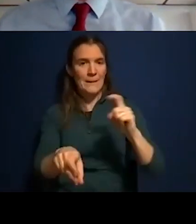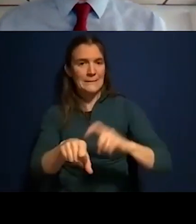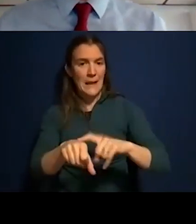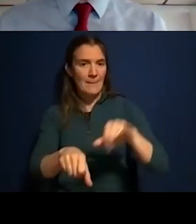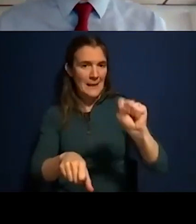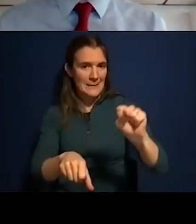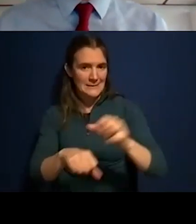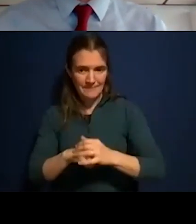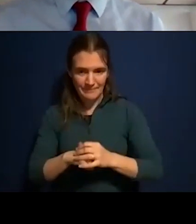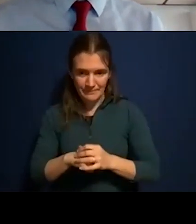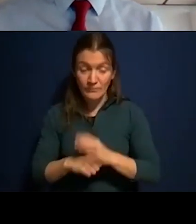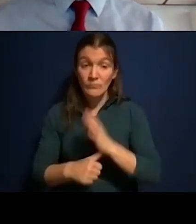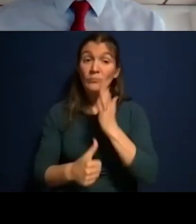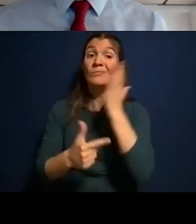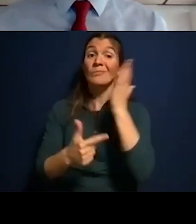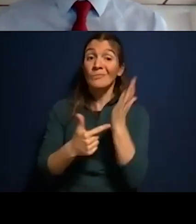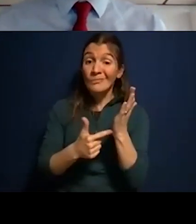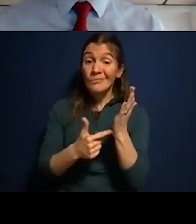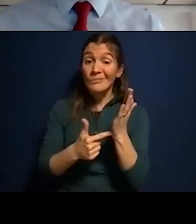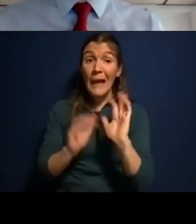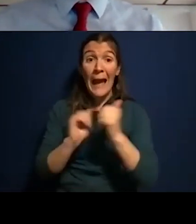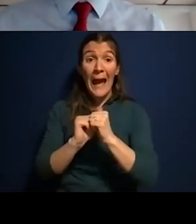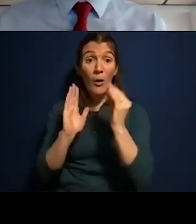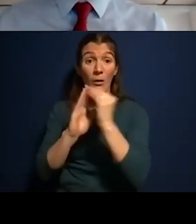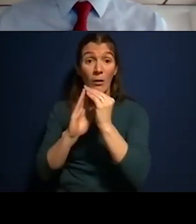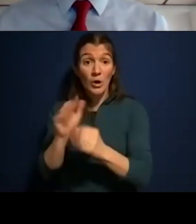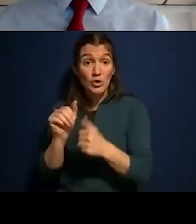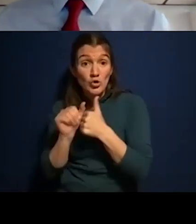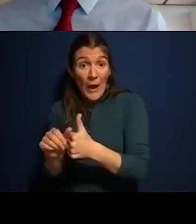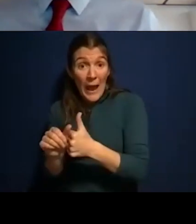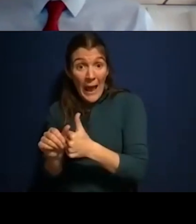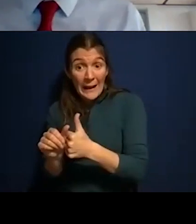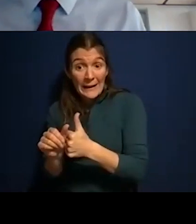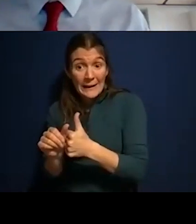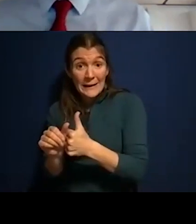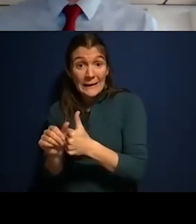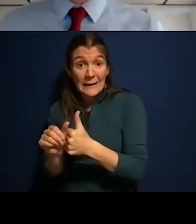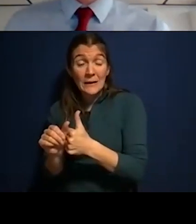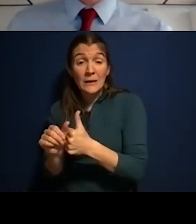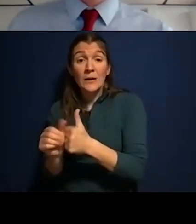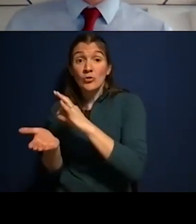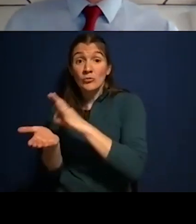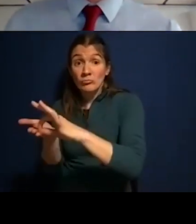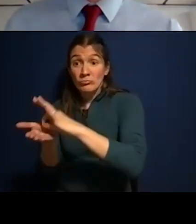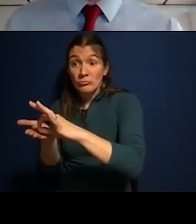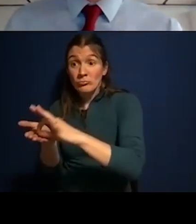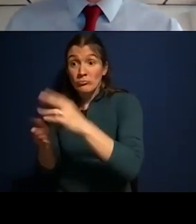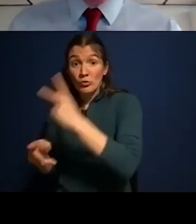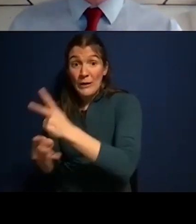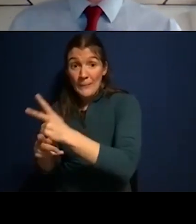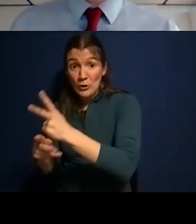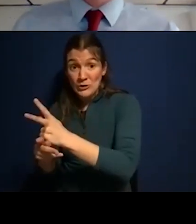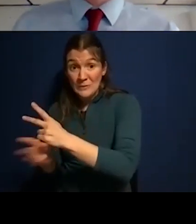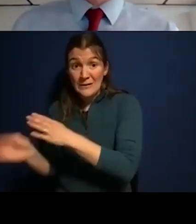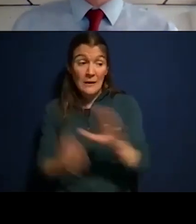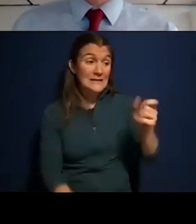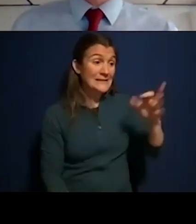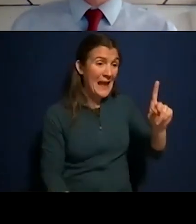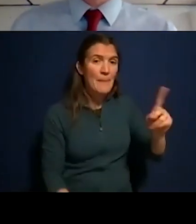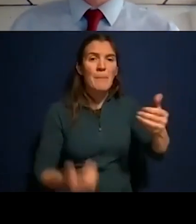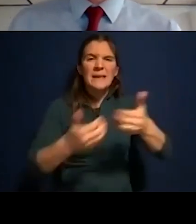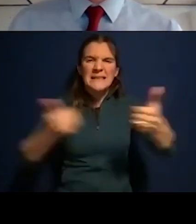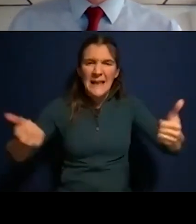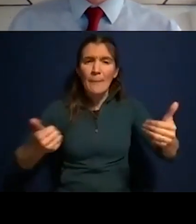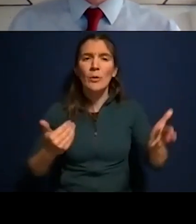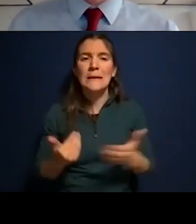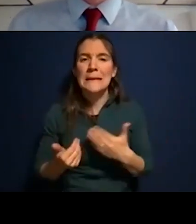indicate that the tracking of the reimbursement separate from the stipends will be a piece of cake for us. It's going to be easy. And I just